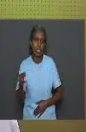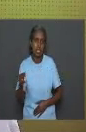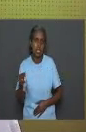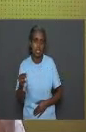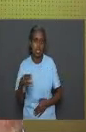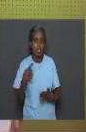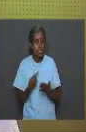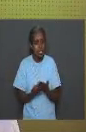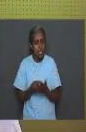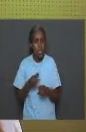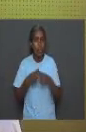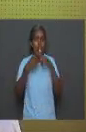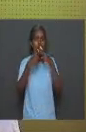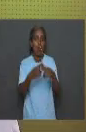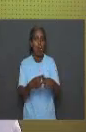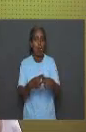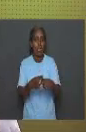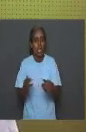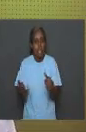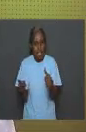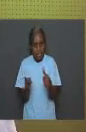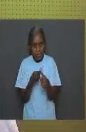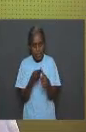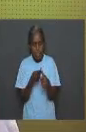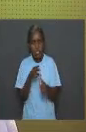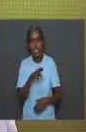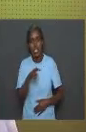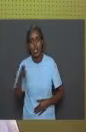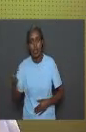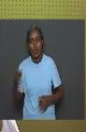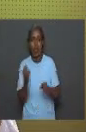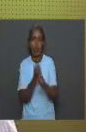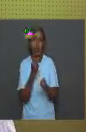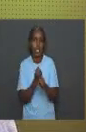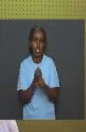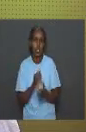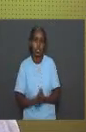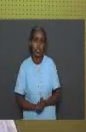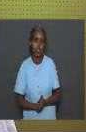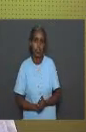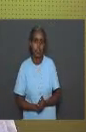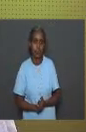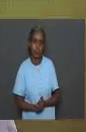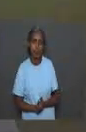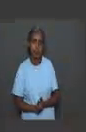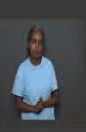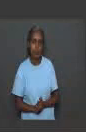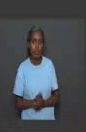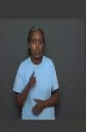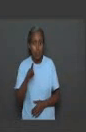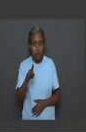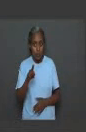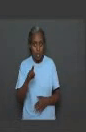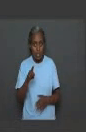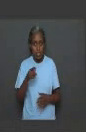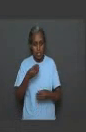matrix, they are called elementary row operations.